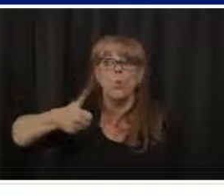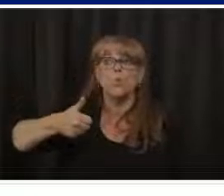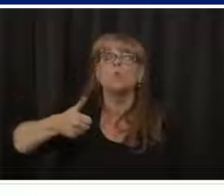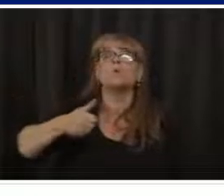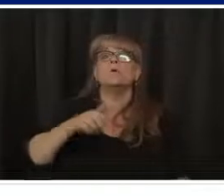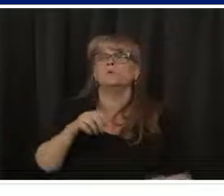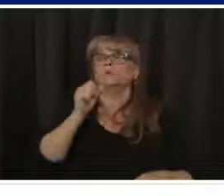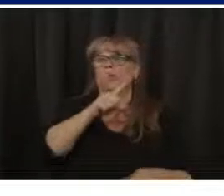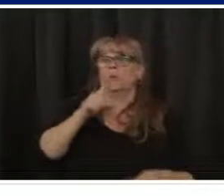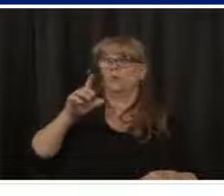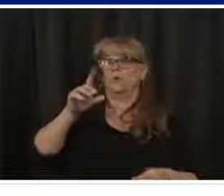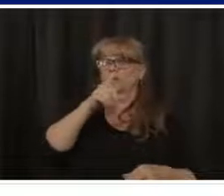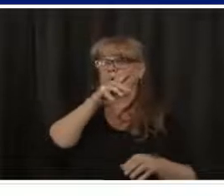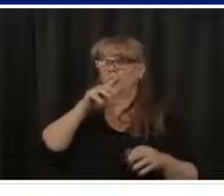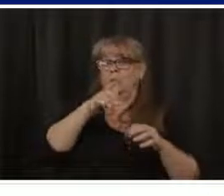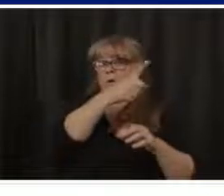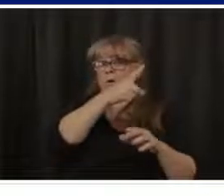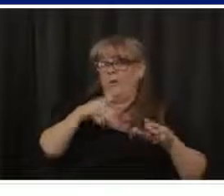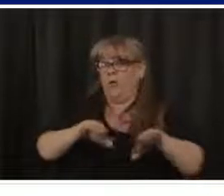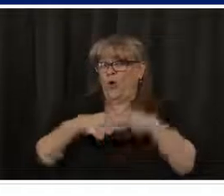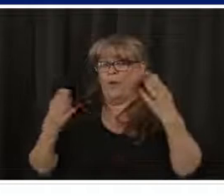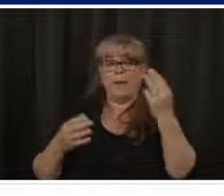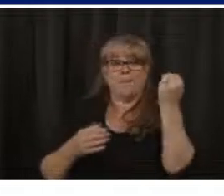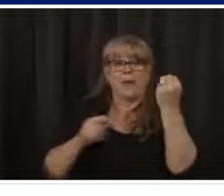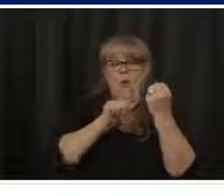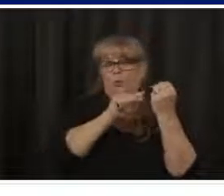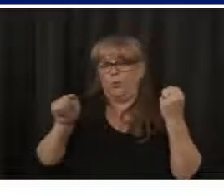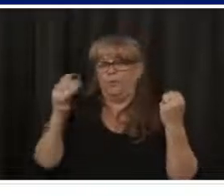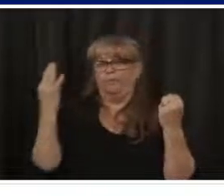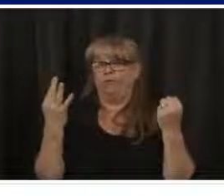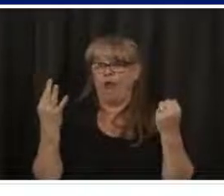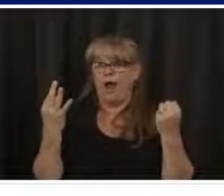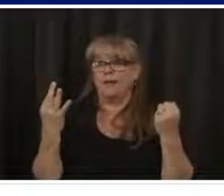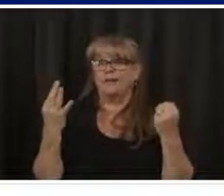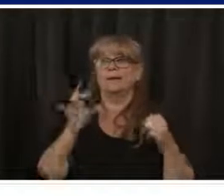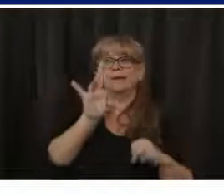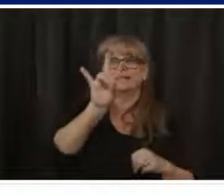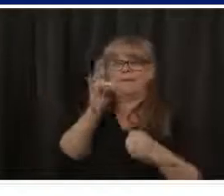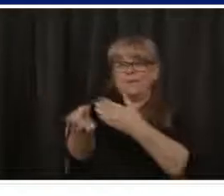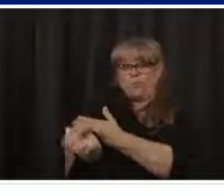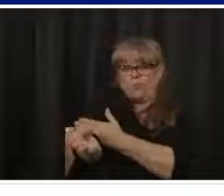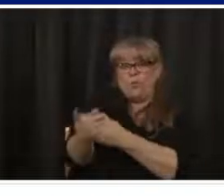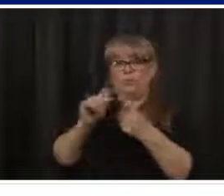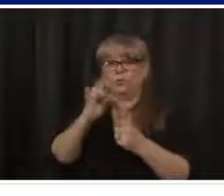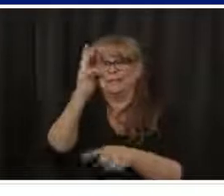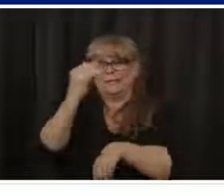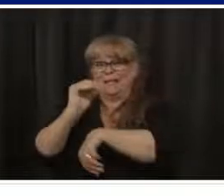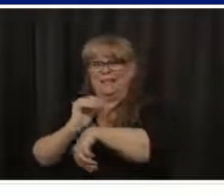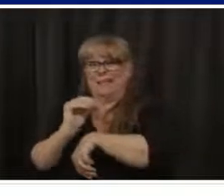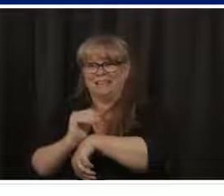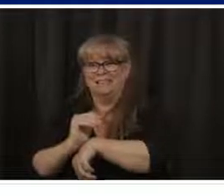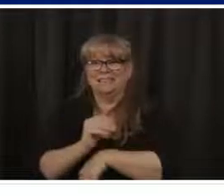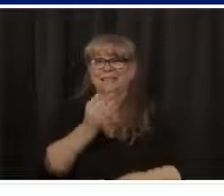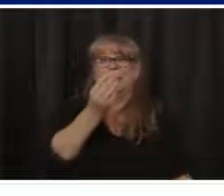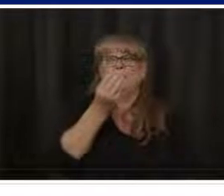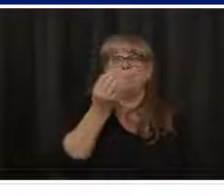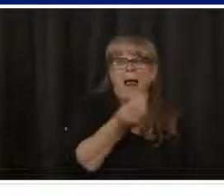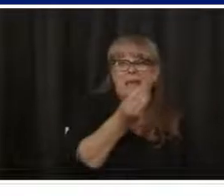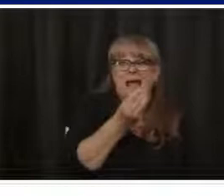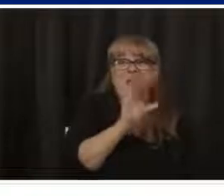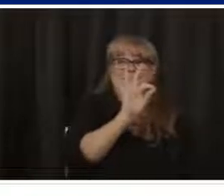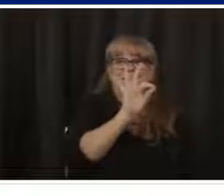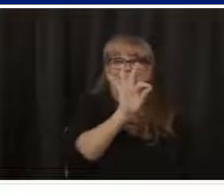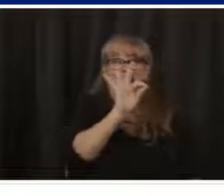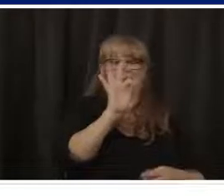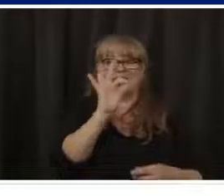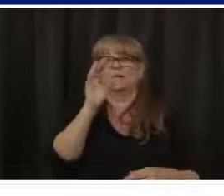through Friday, 7 a.m. to 7 p.m., and Saturday, 9 a.m. to 4 p.m. So, thousands of